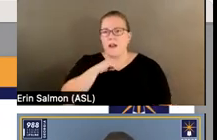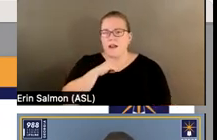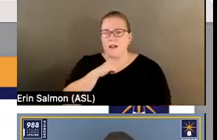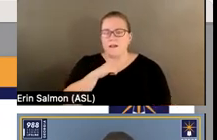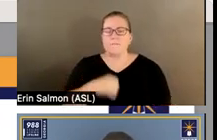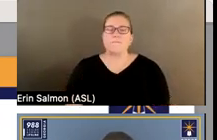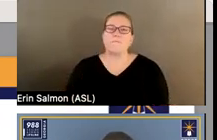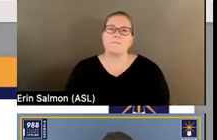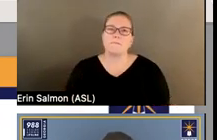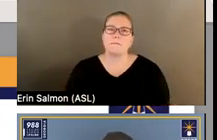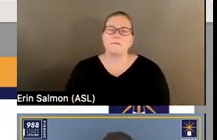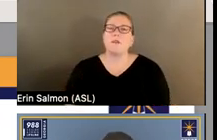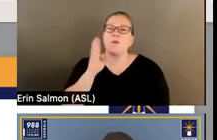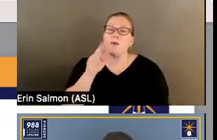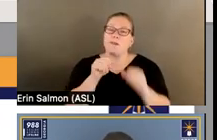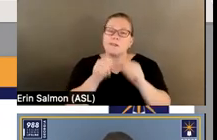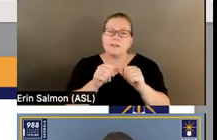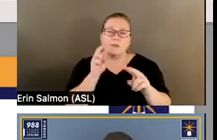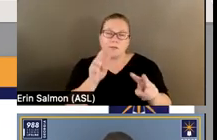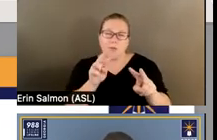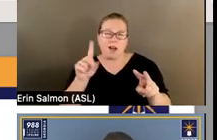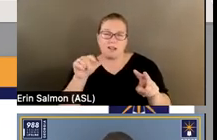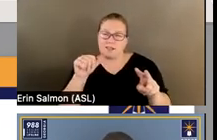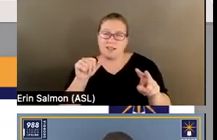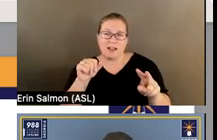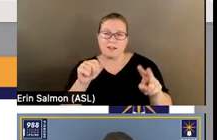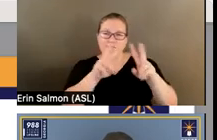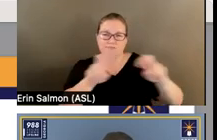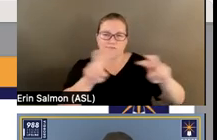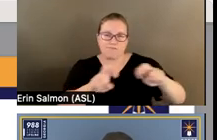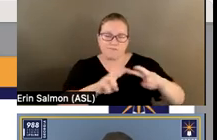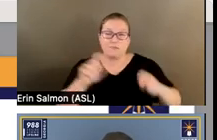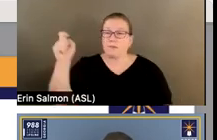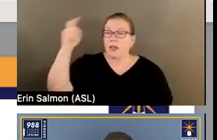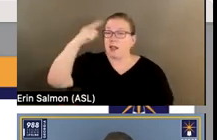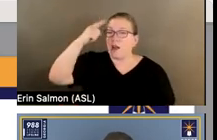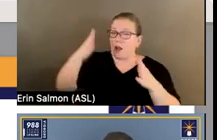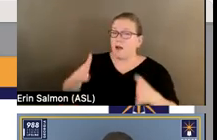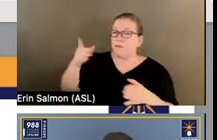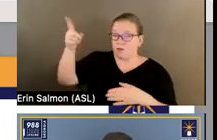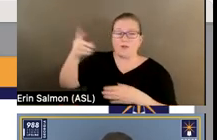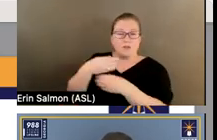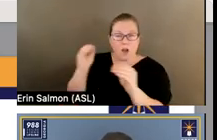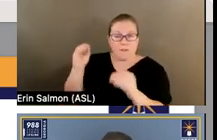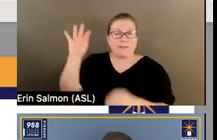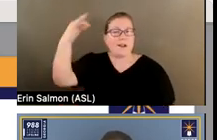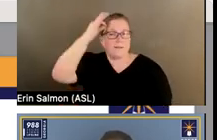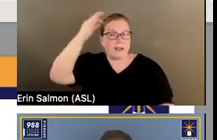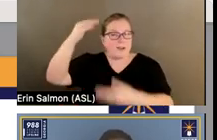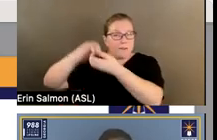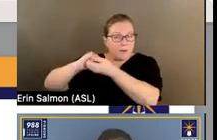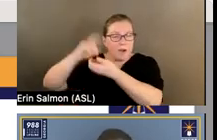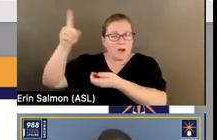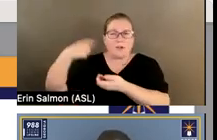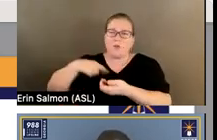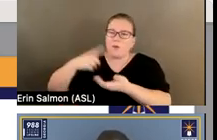continue to watch the data very closely, stay in conversation with the governor's office and our federal partners about how we will continue